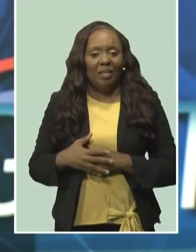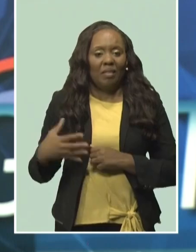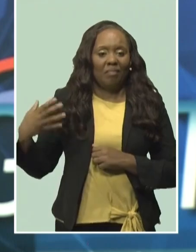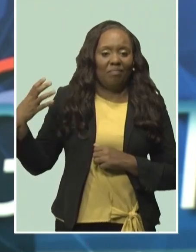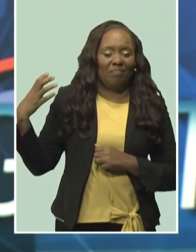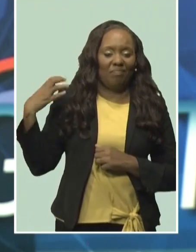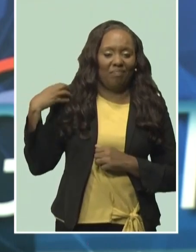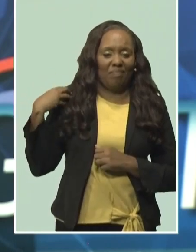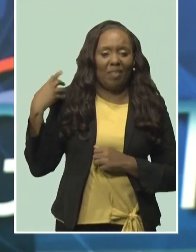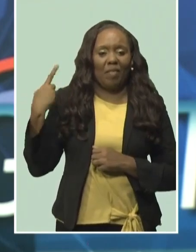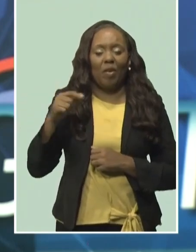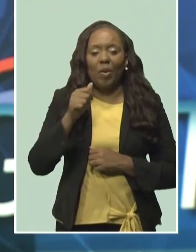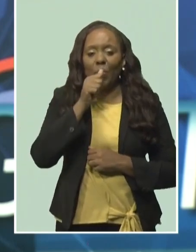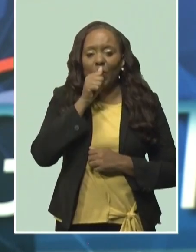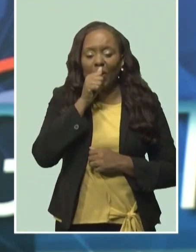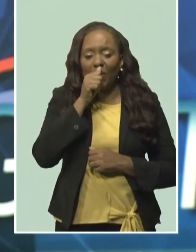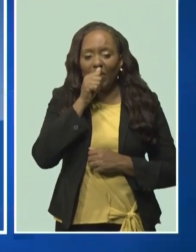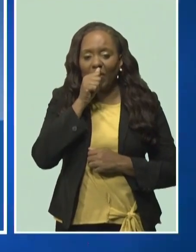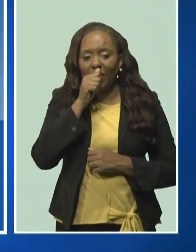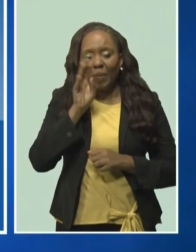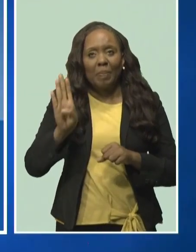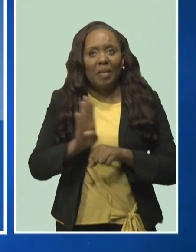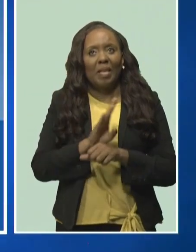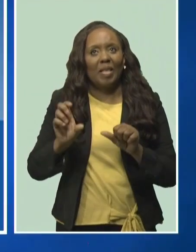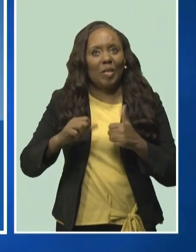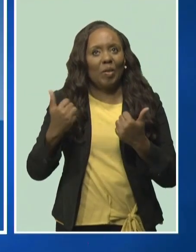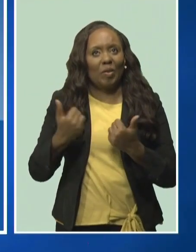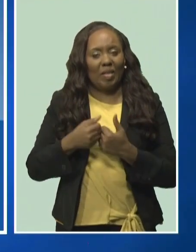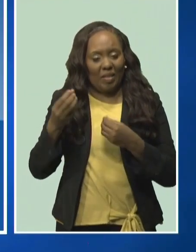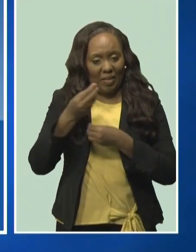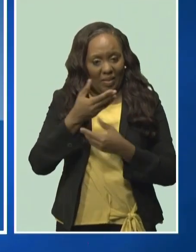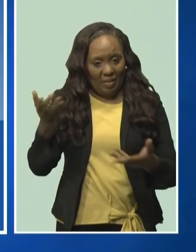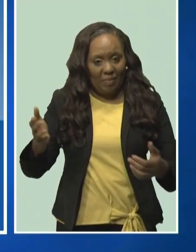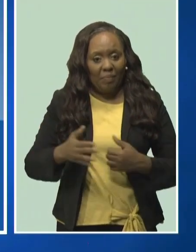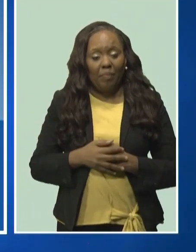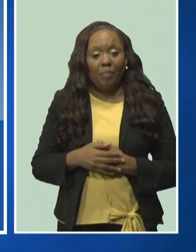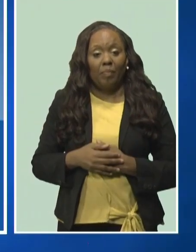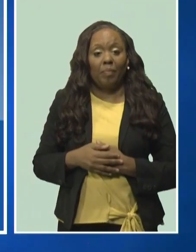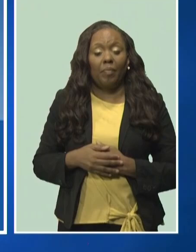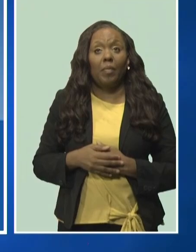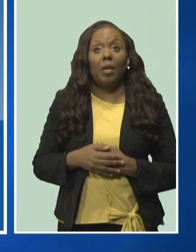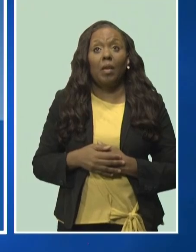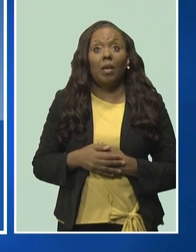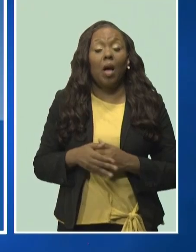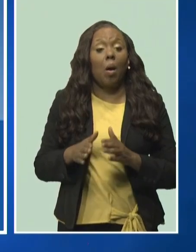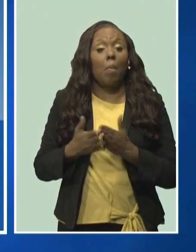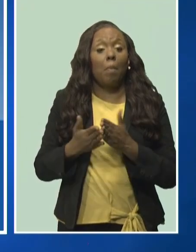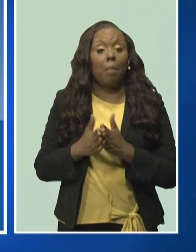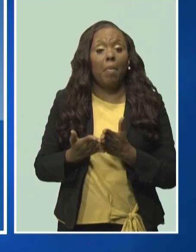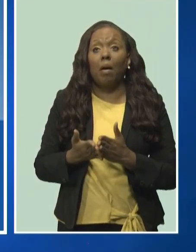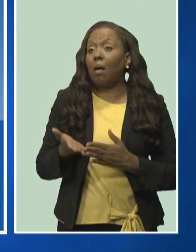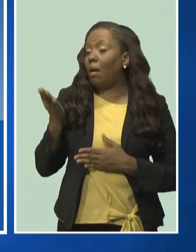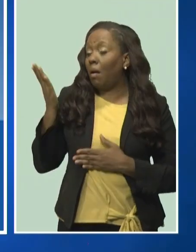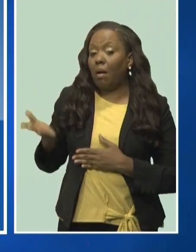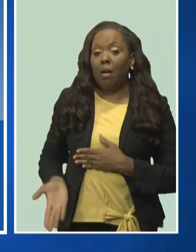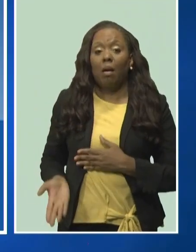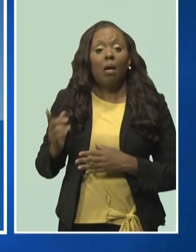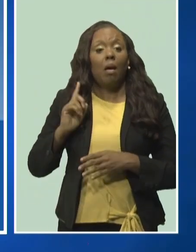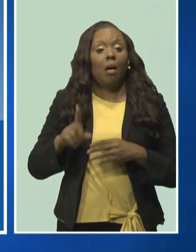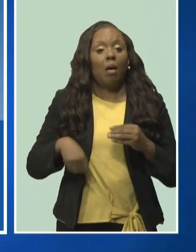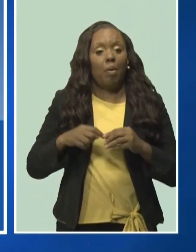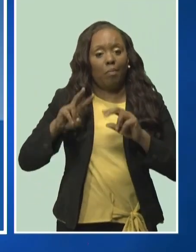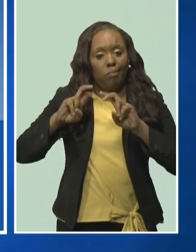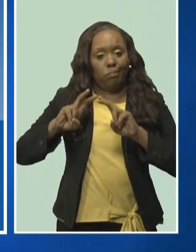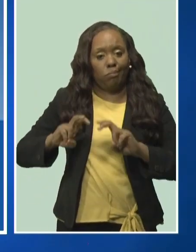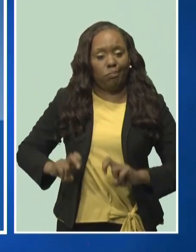Tricia Tannis. She was speaking during the launch of Volumes 1 and 2 of the book Interdisciplinary Perspectives on COVID-19 and